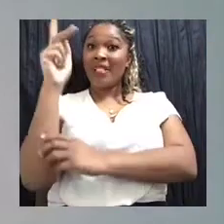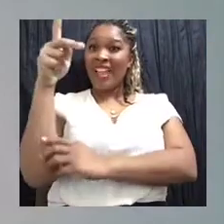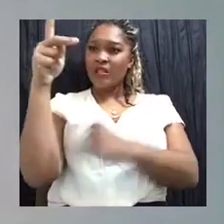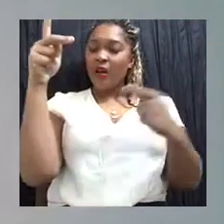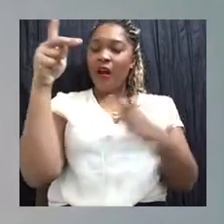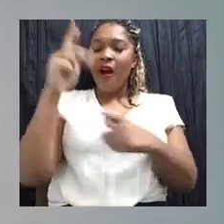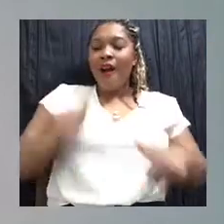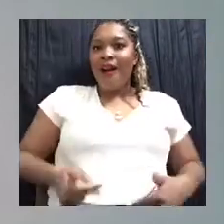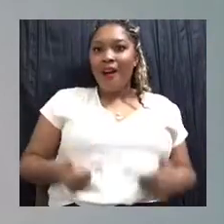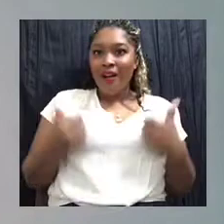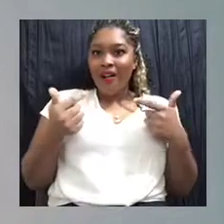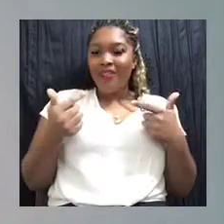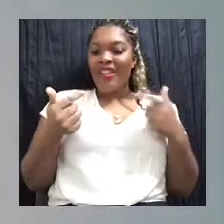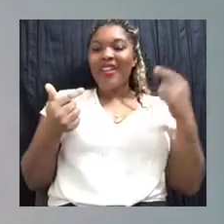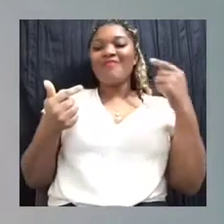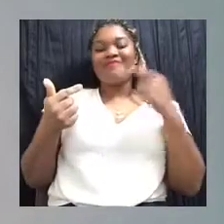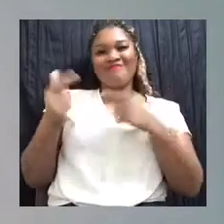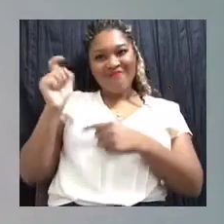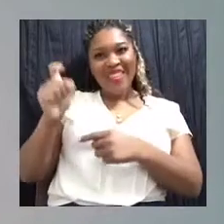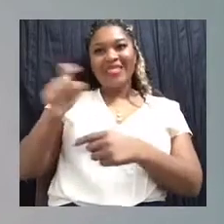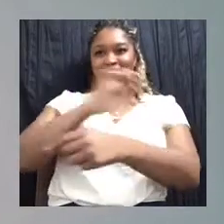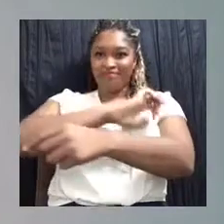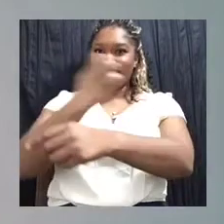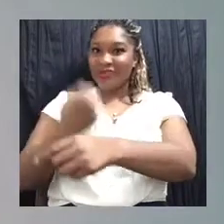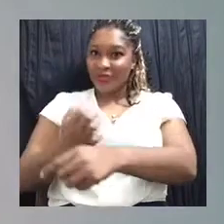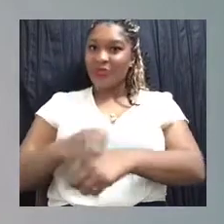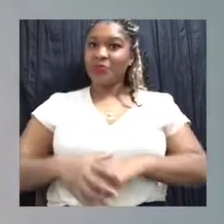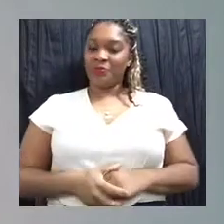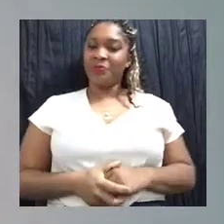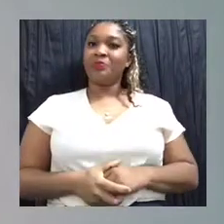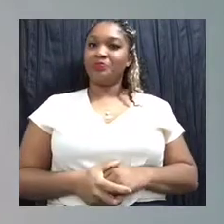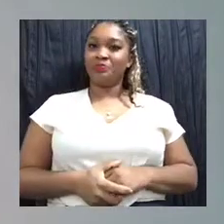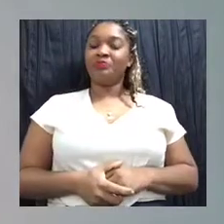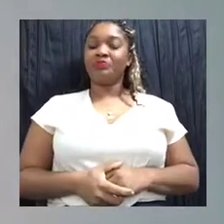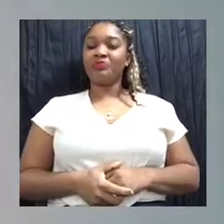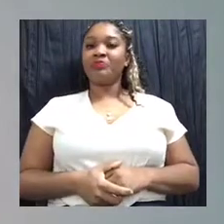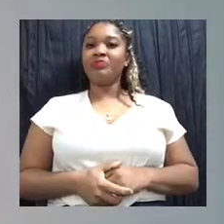alive, and they need energy.